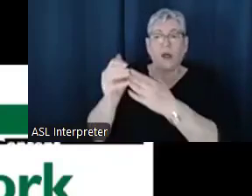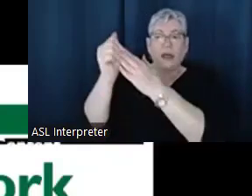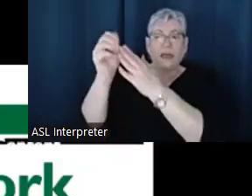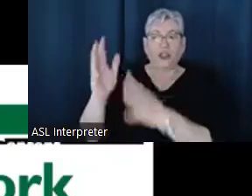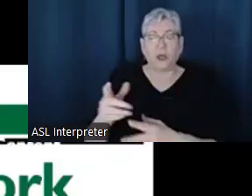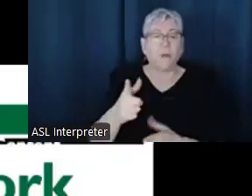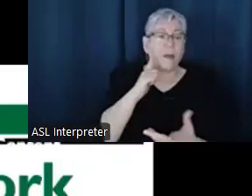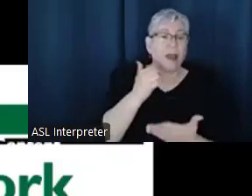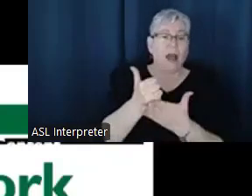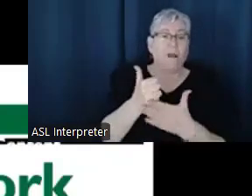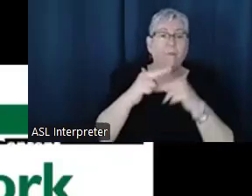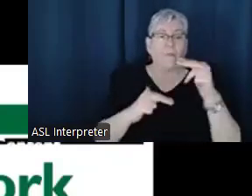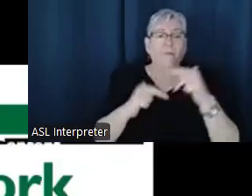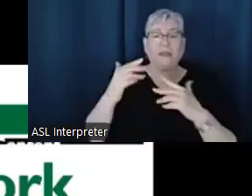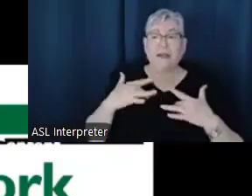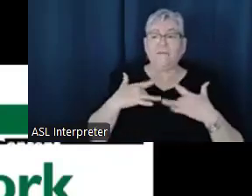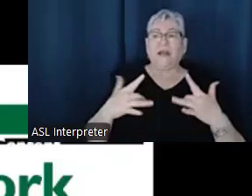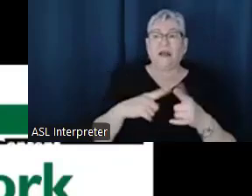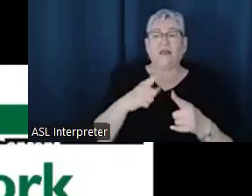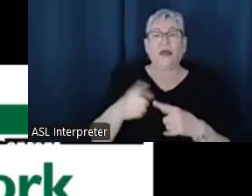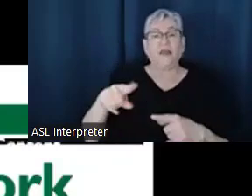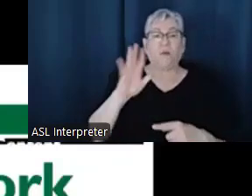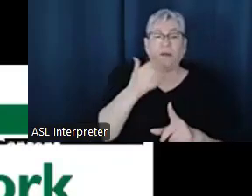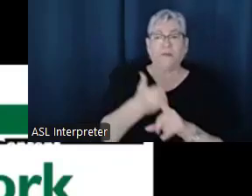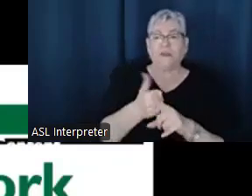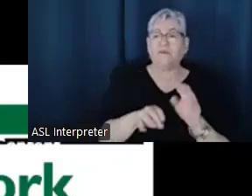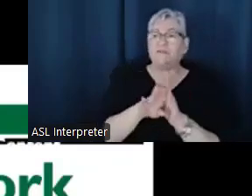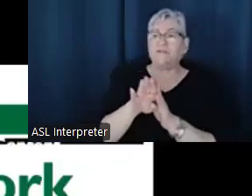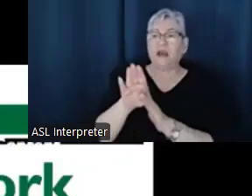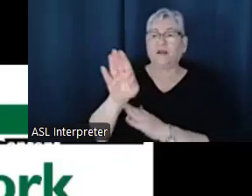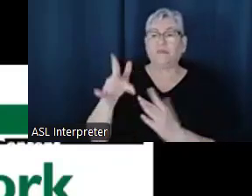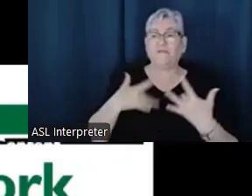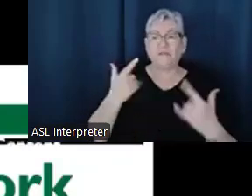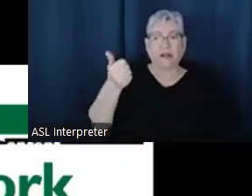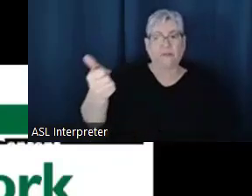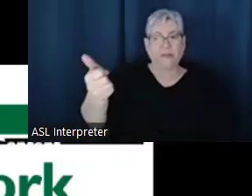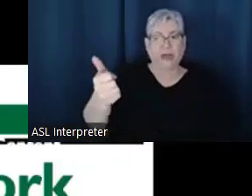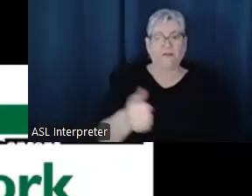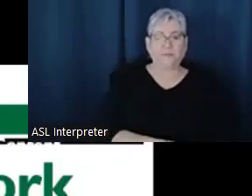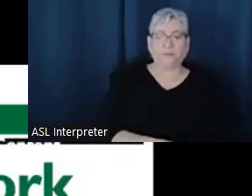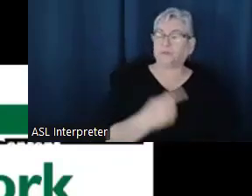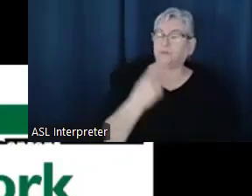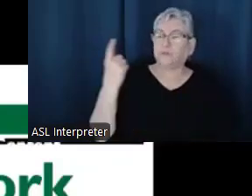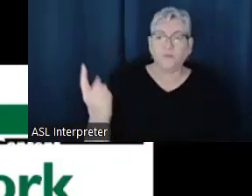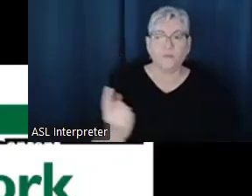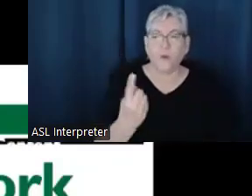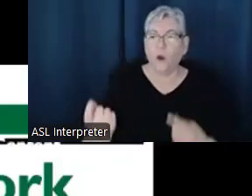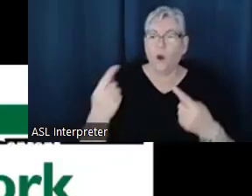those events, and then maybe they will develop the events all on their own. And always, always go back to the strengths-based